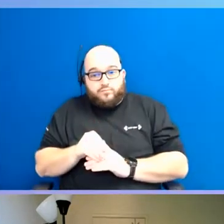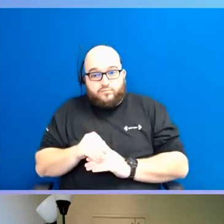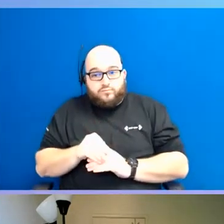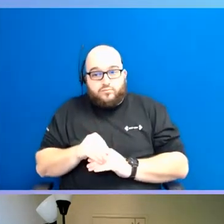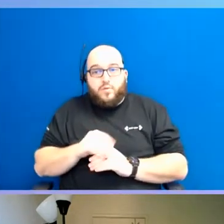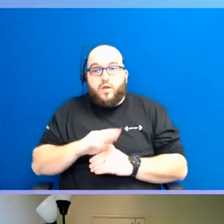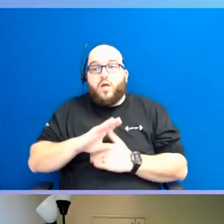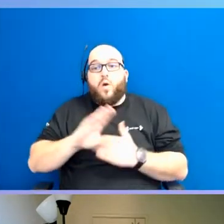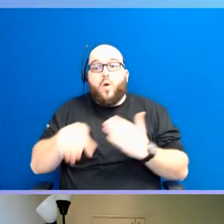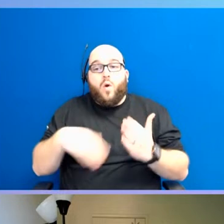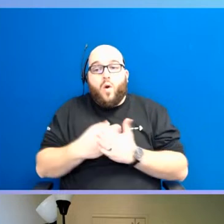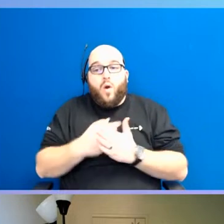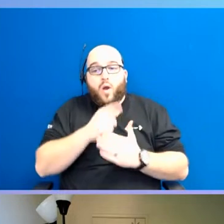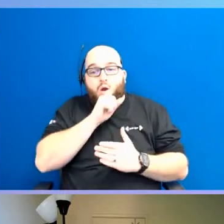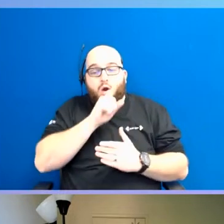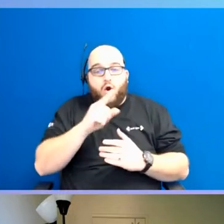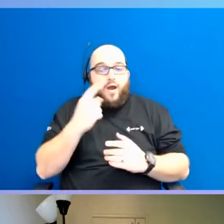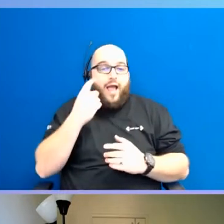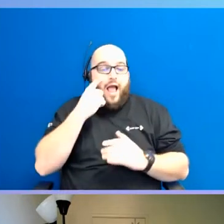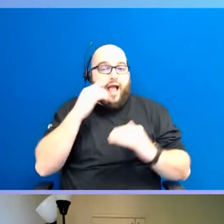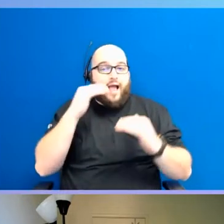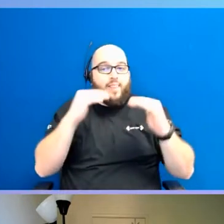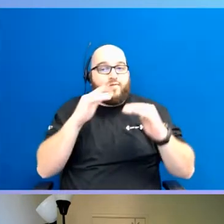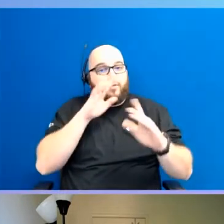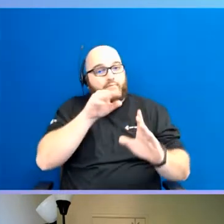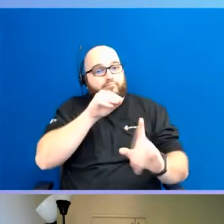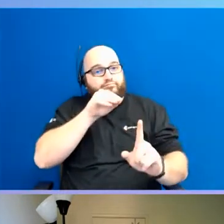are taken at eye level.